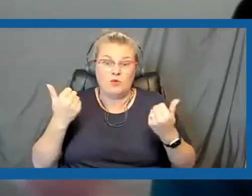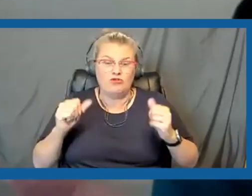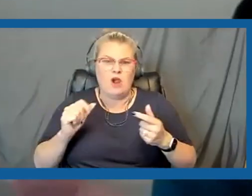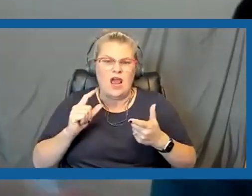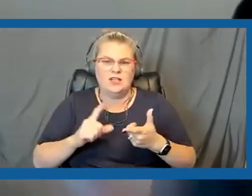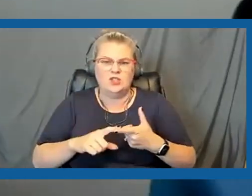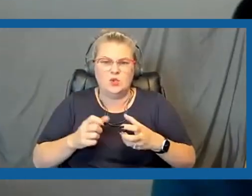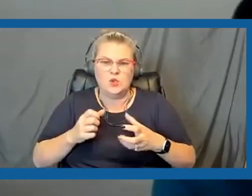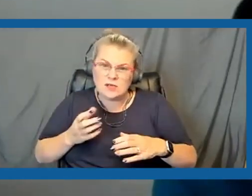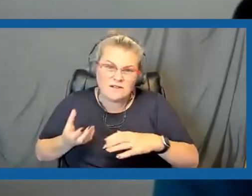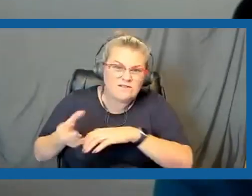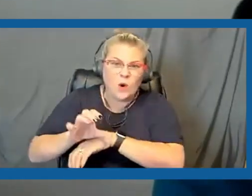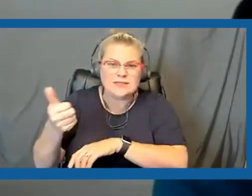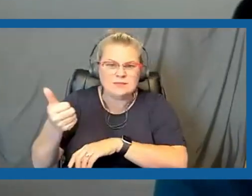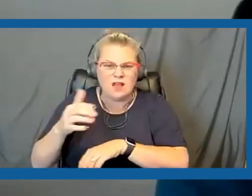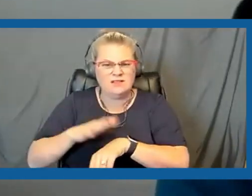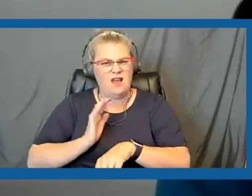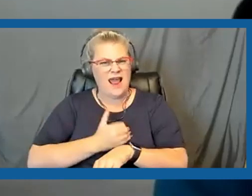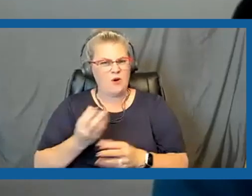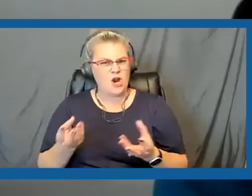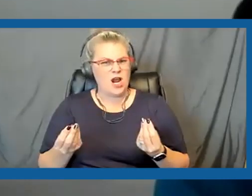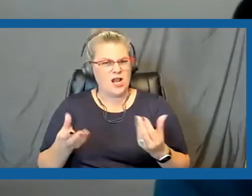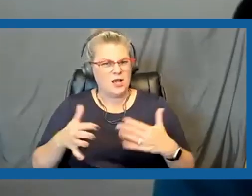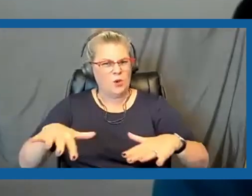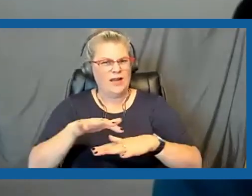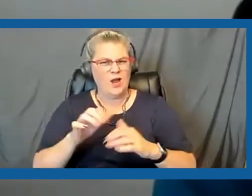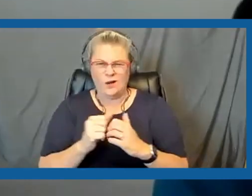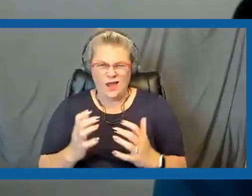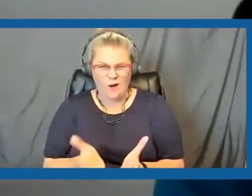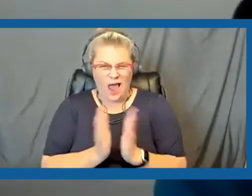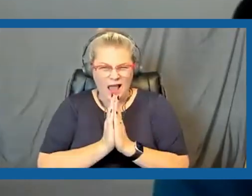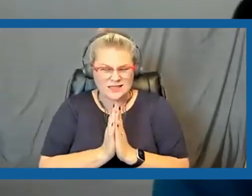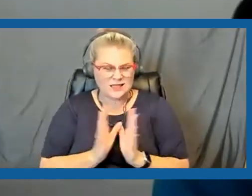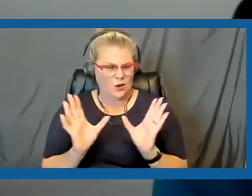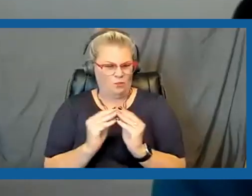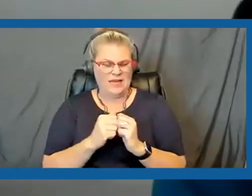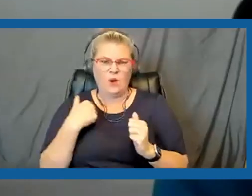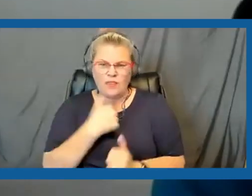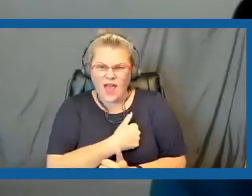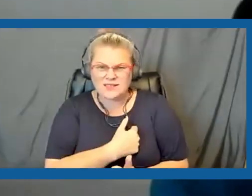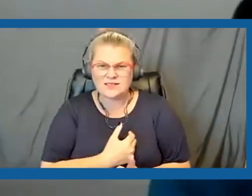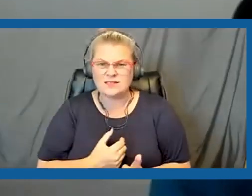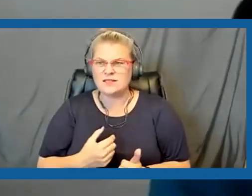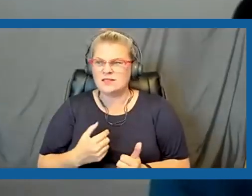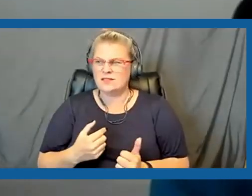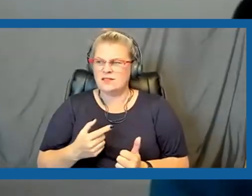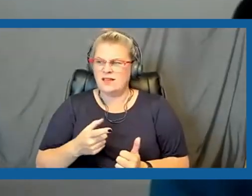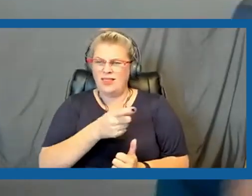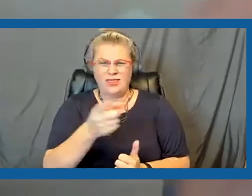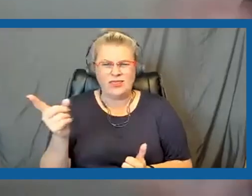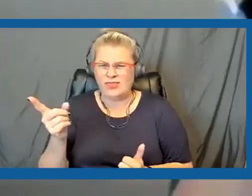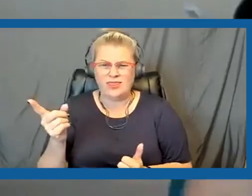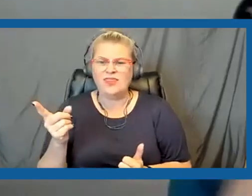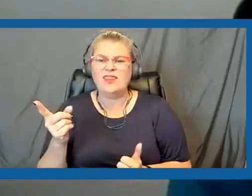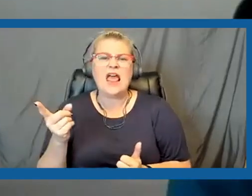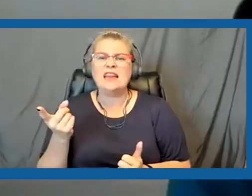exert themselves over our community without understanding, asking, or meeting with us. They would not be it. And they could